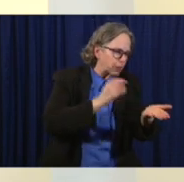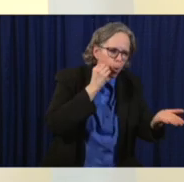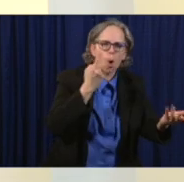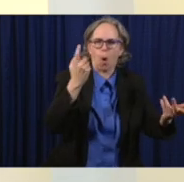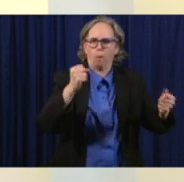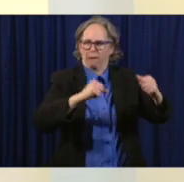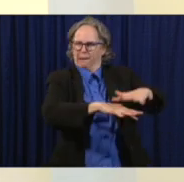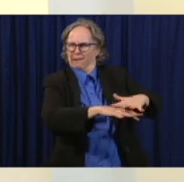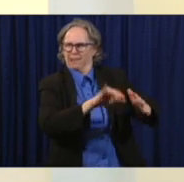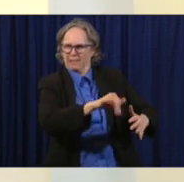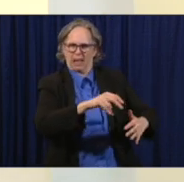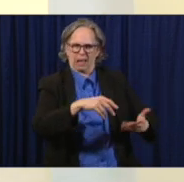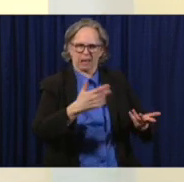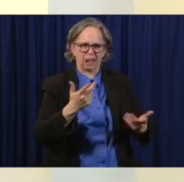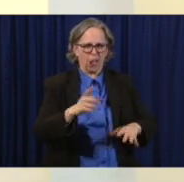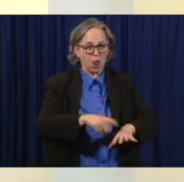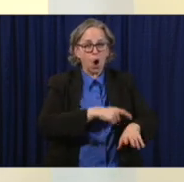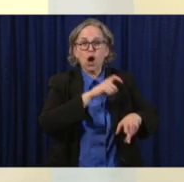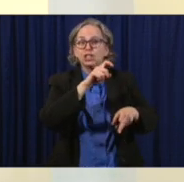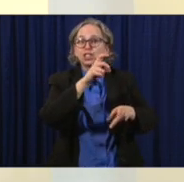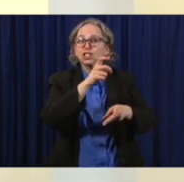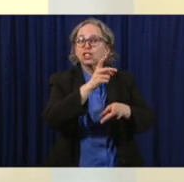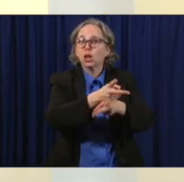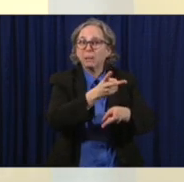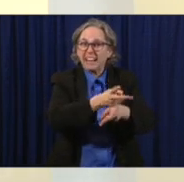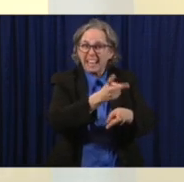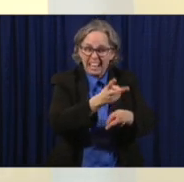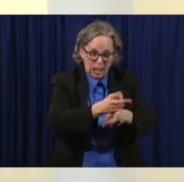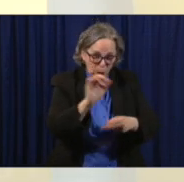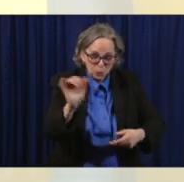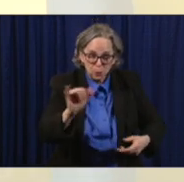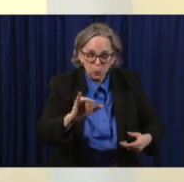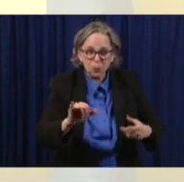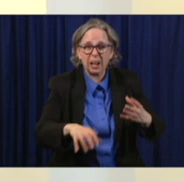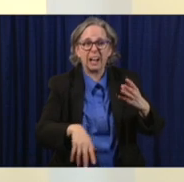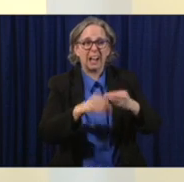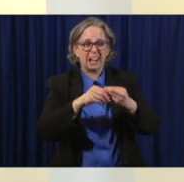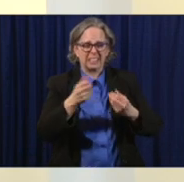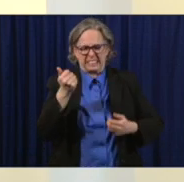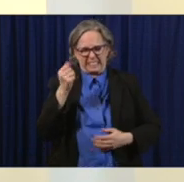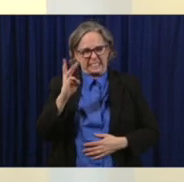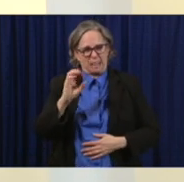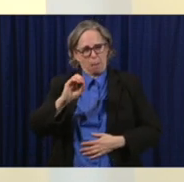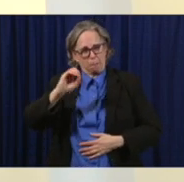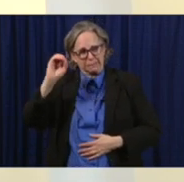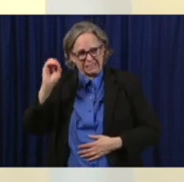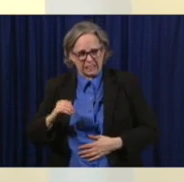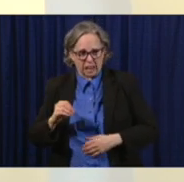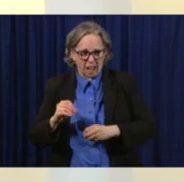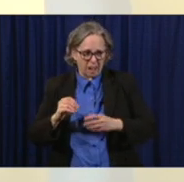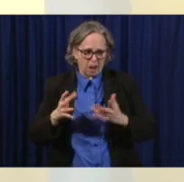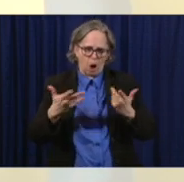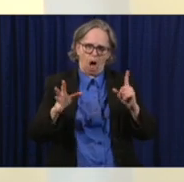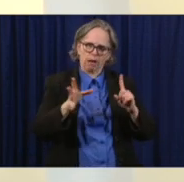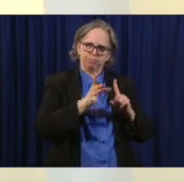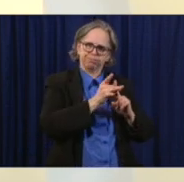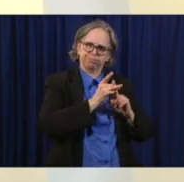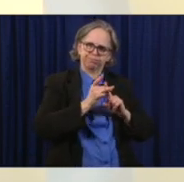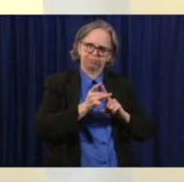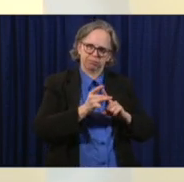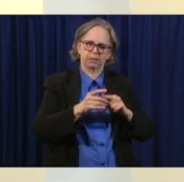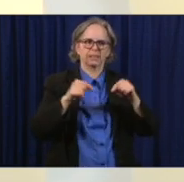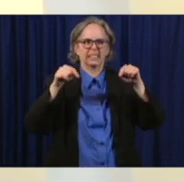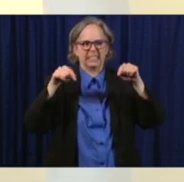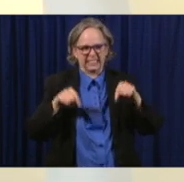make up 16% of the cases that we just shared with you, and they make up, in our state, 22% of the